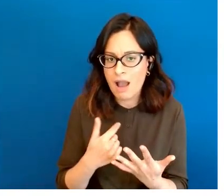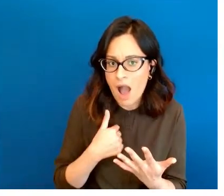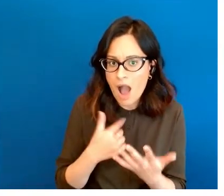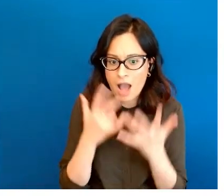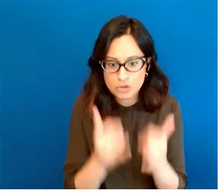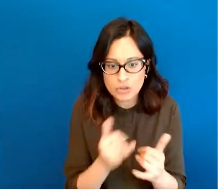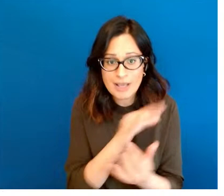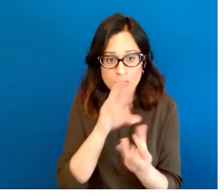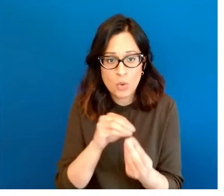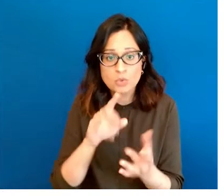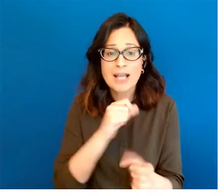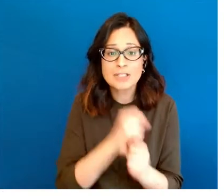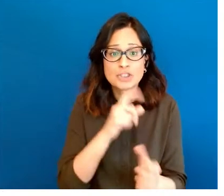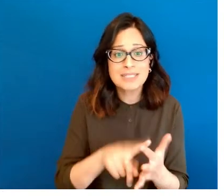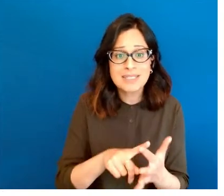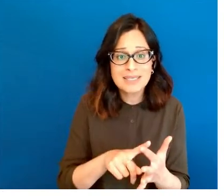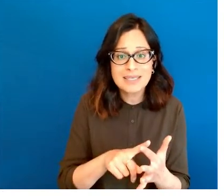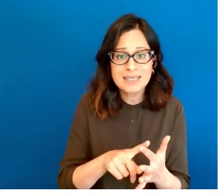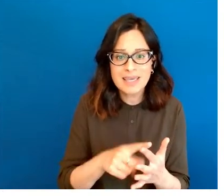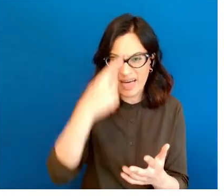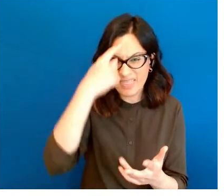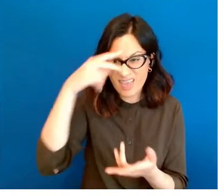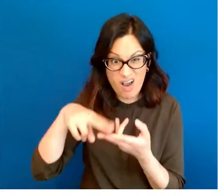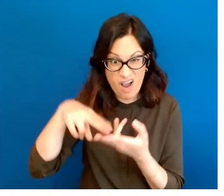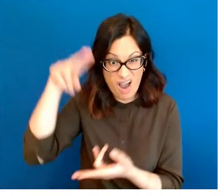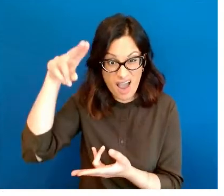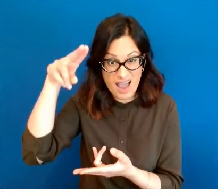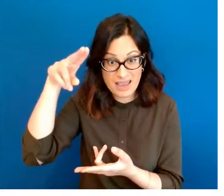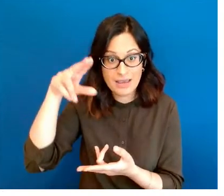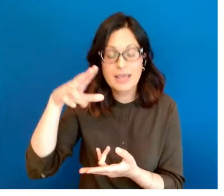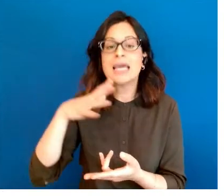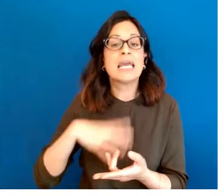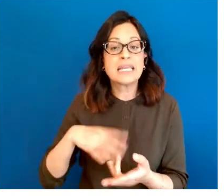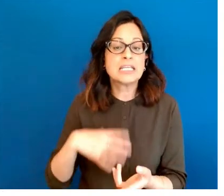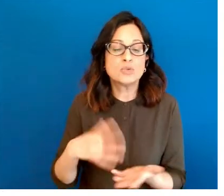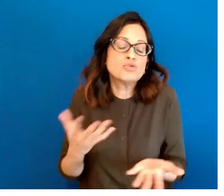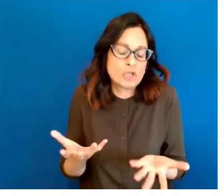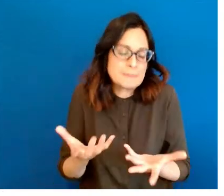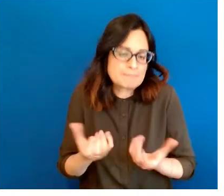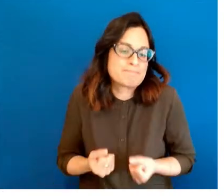but I think if it's higher, you've got to take it with a pinch of salt.